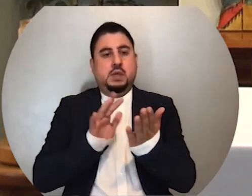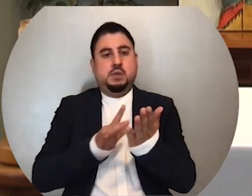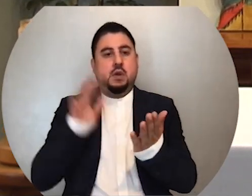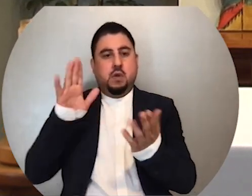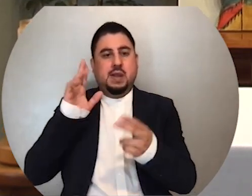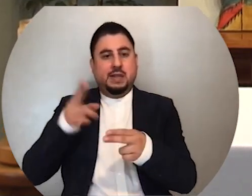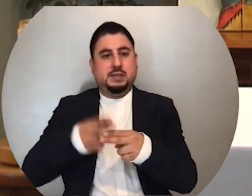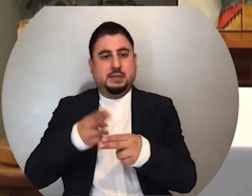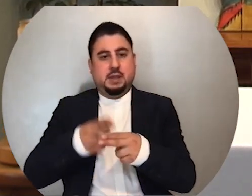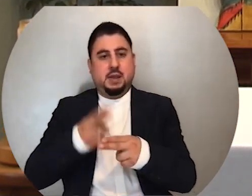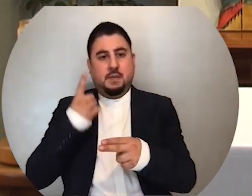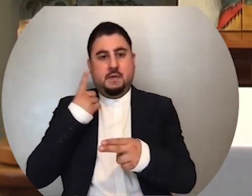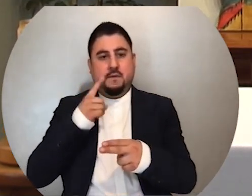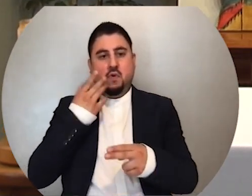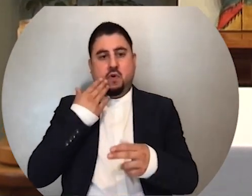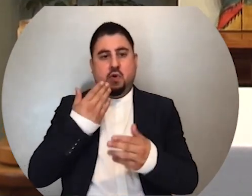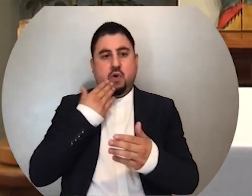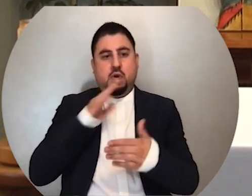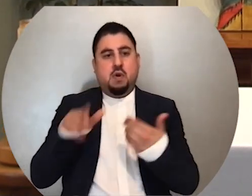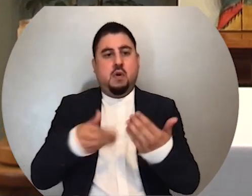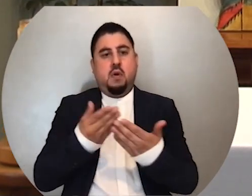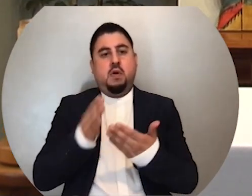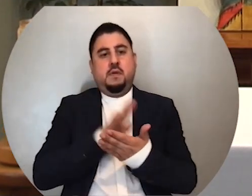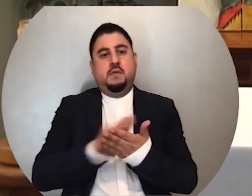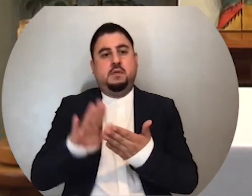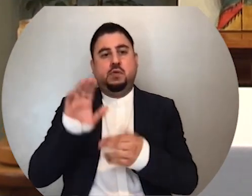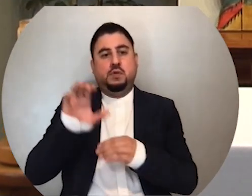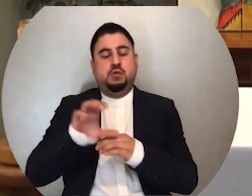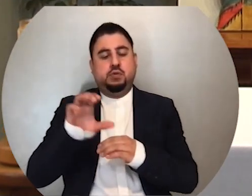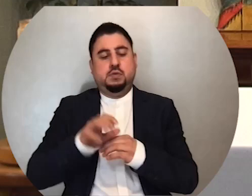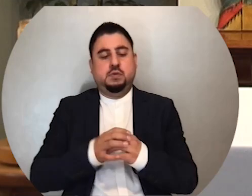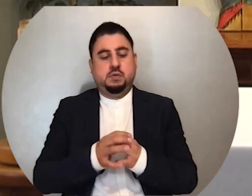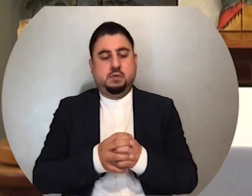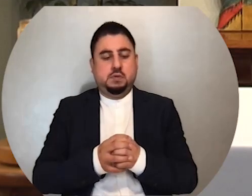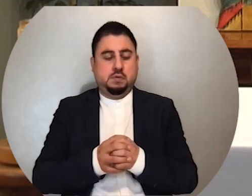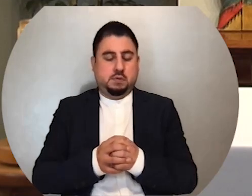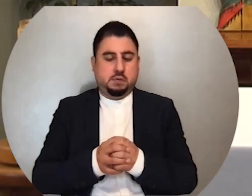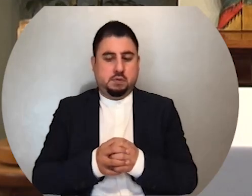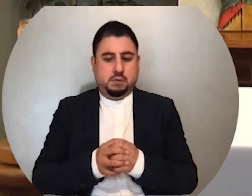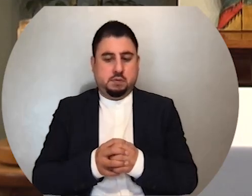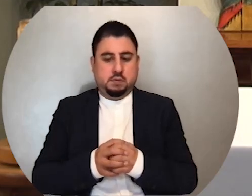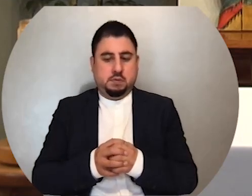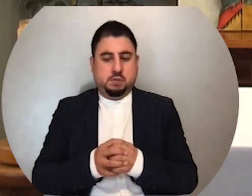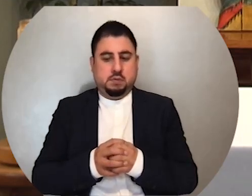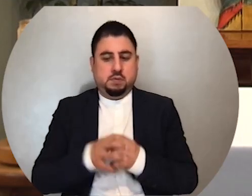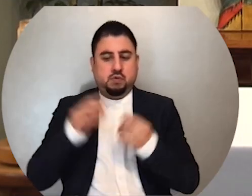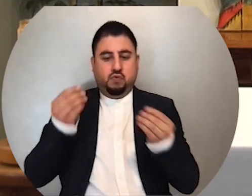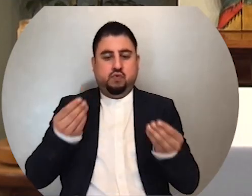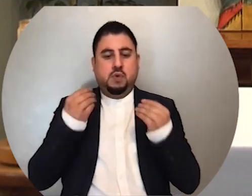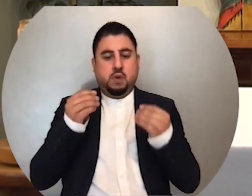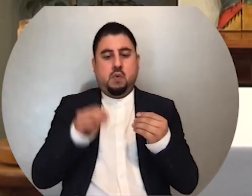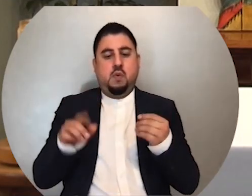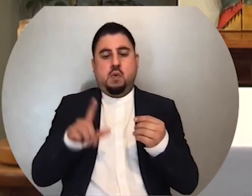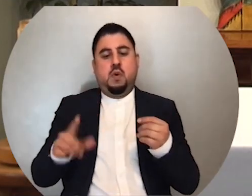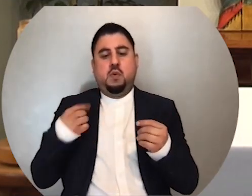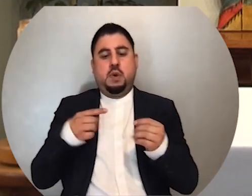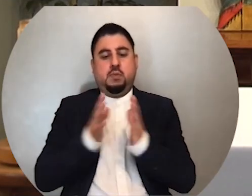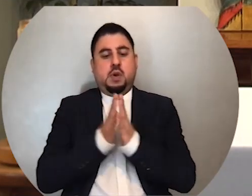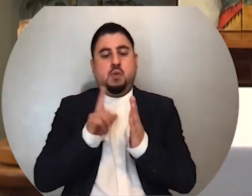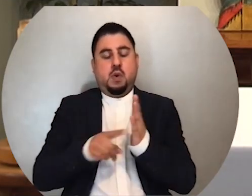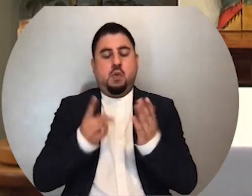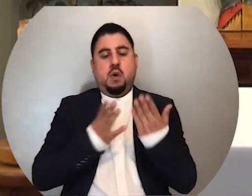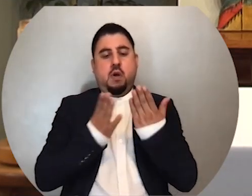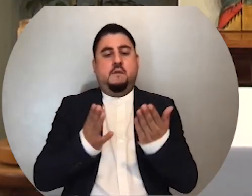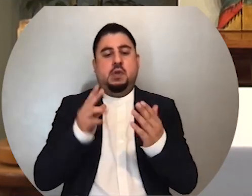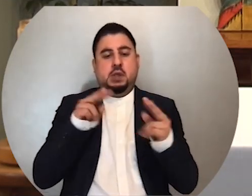for the praise and glory of his name, for our good and good of all his holy church. Grant, O Lord, we pray that what we offer